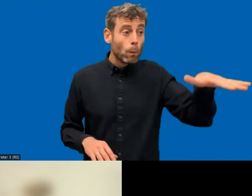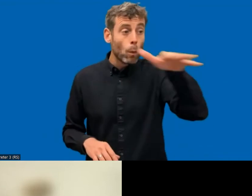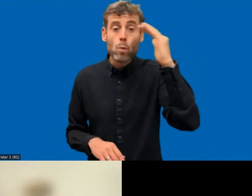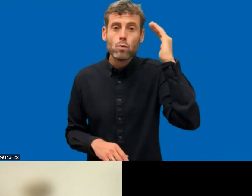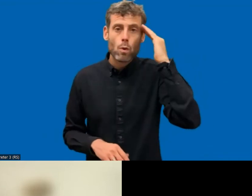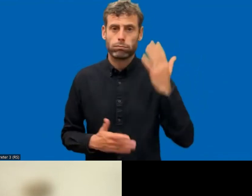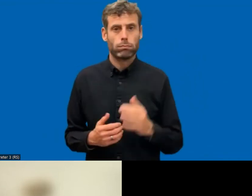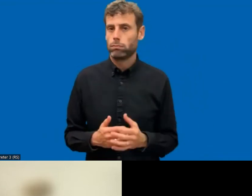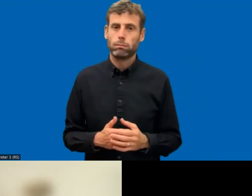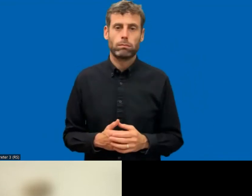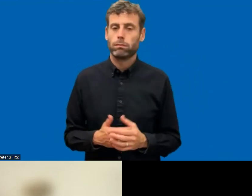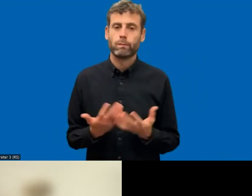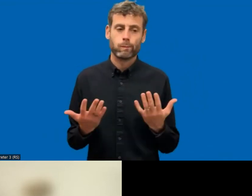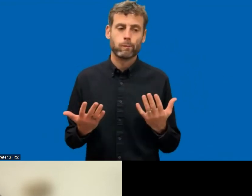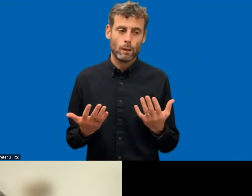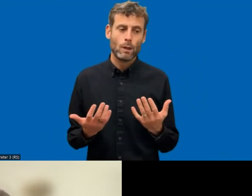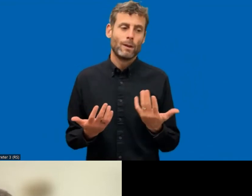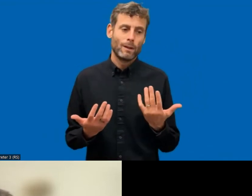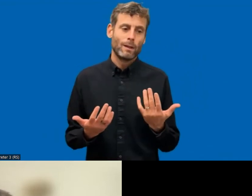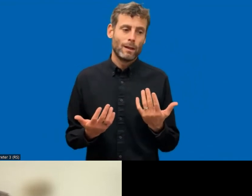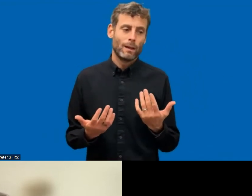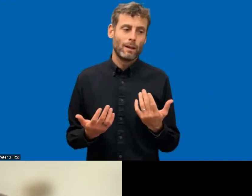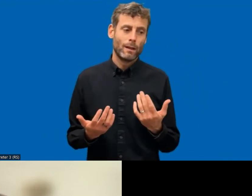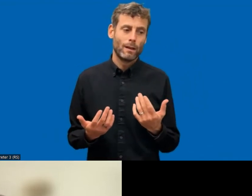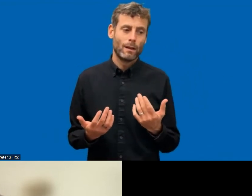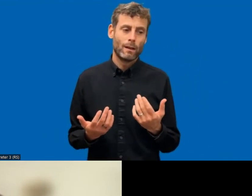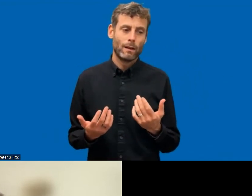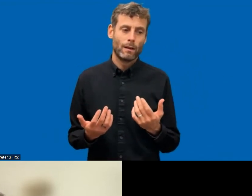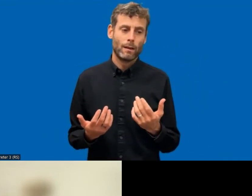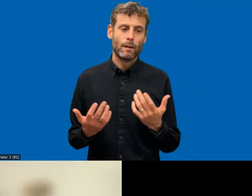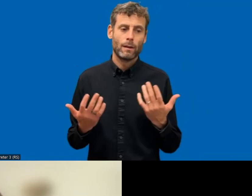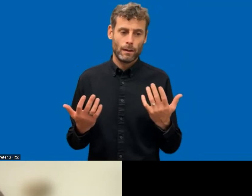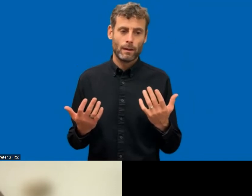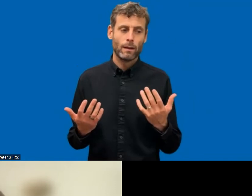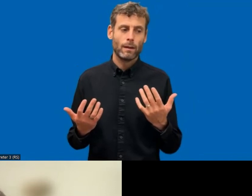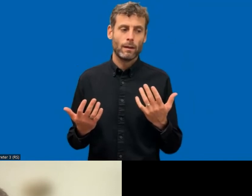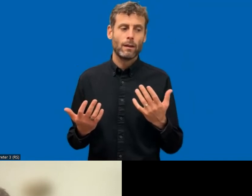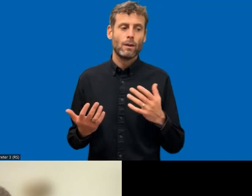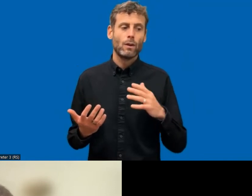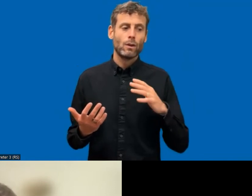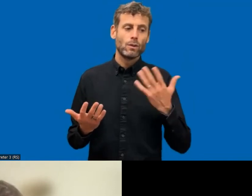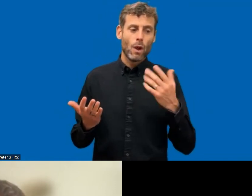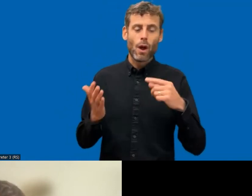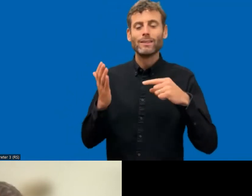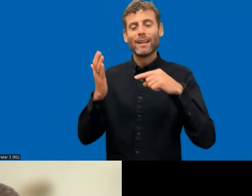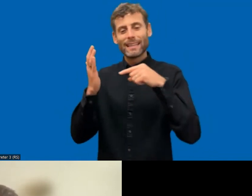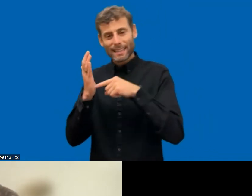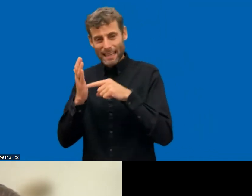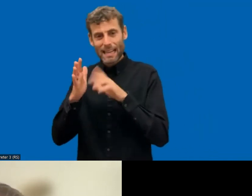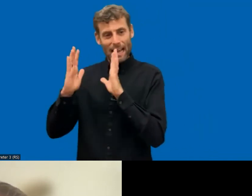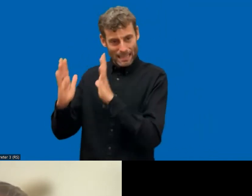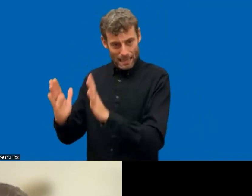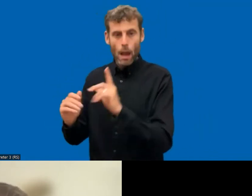dive on the technical side if they need. They need deep dive on the human interaction part or user experience part if